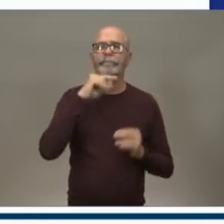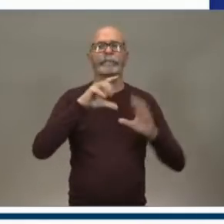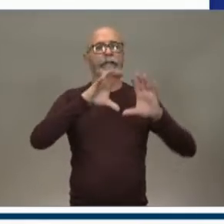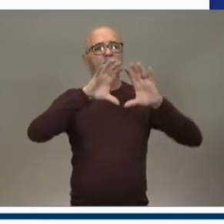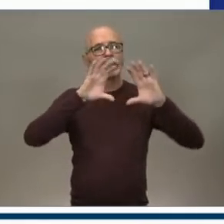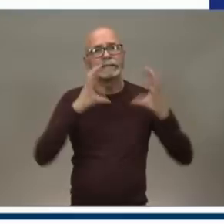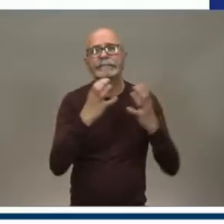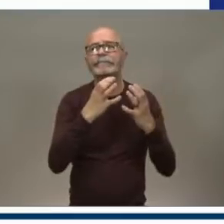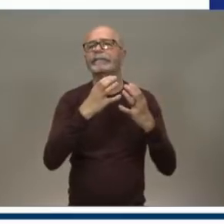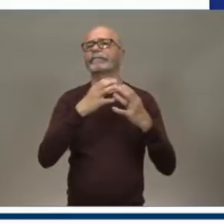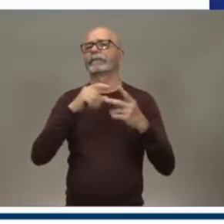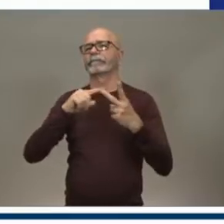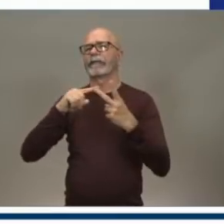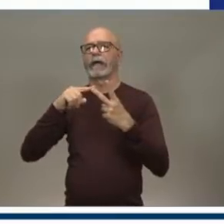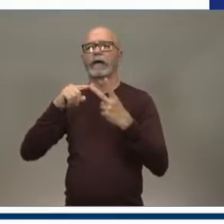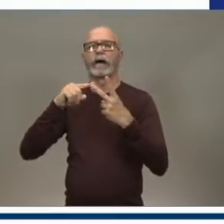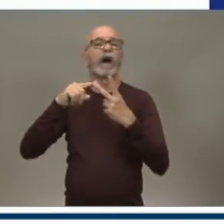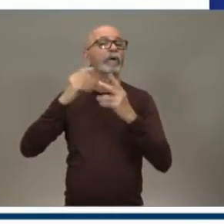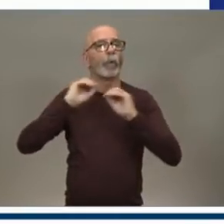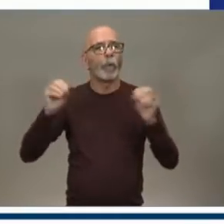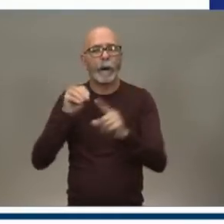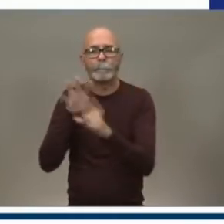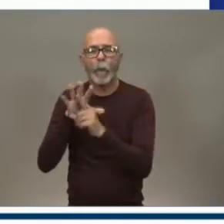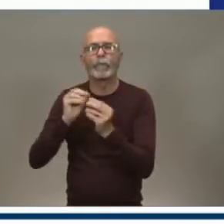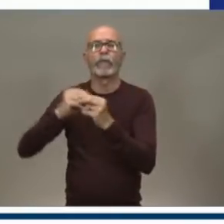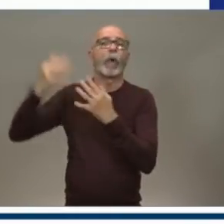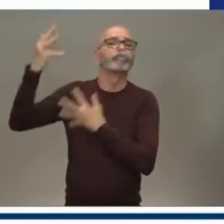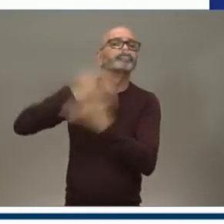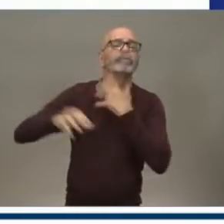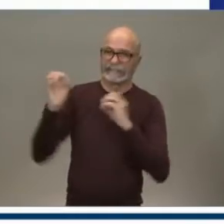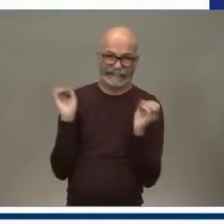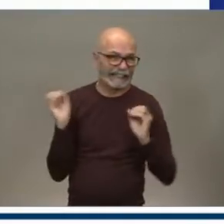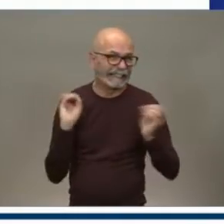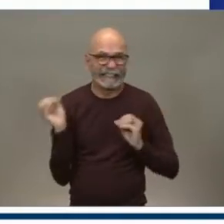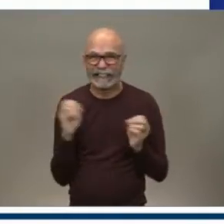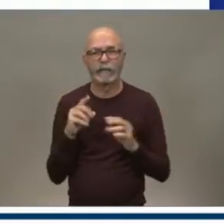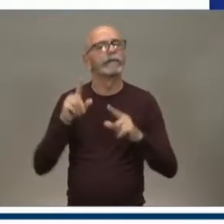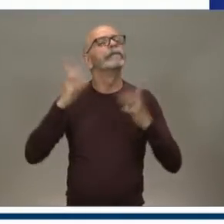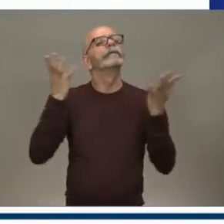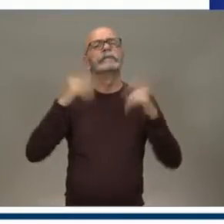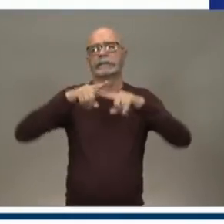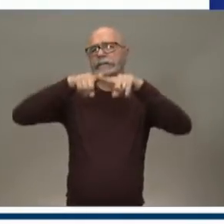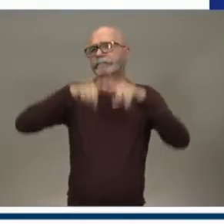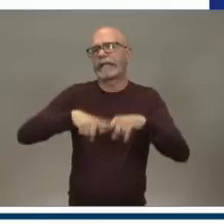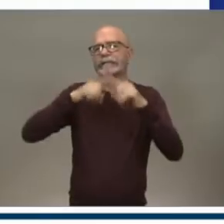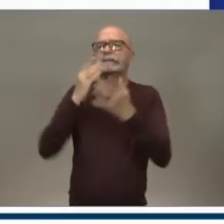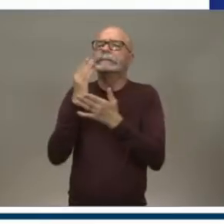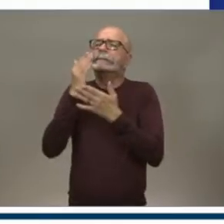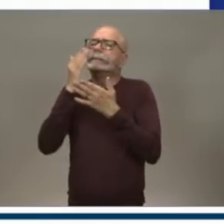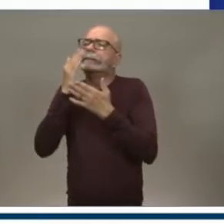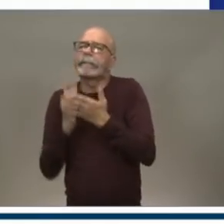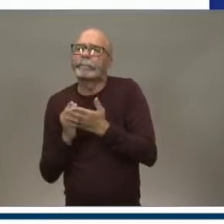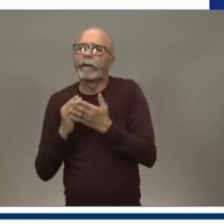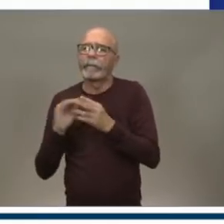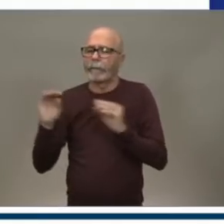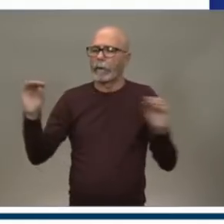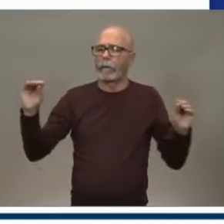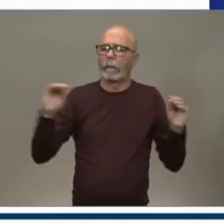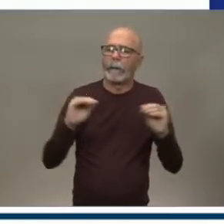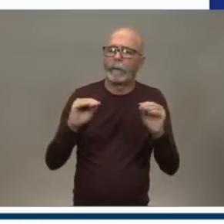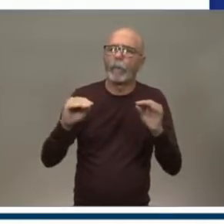in our schools. Some of them are different. You're very right, based on the size and the makeup of the class